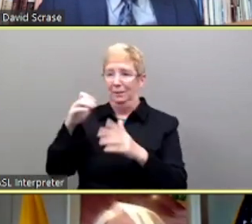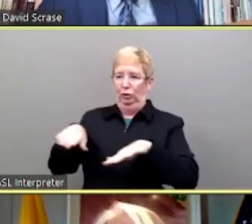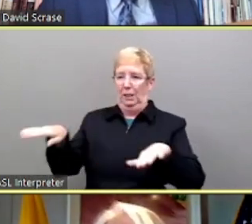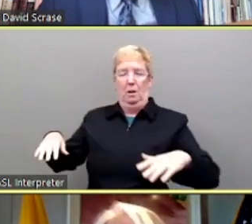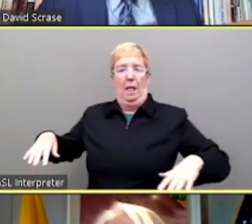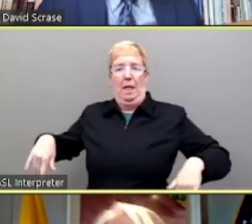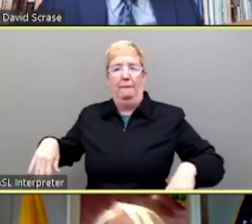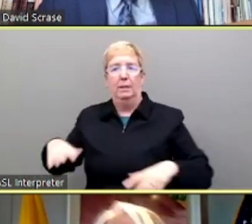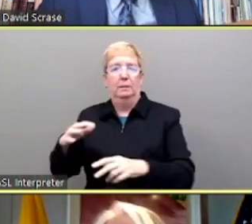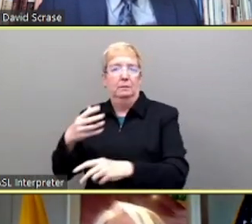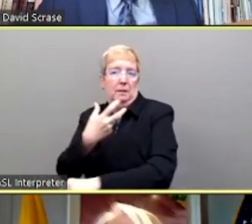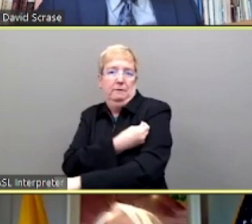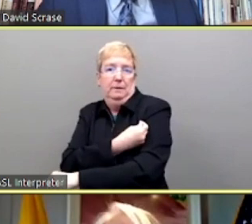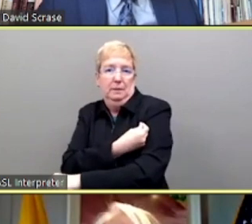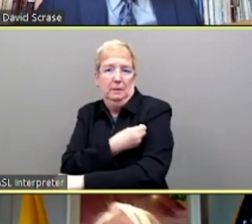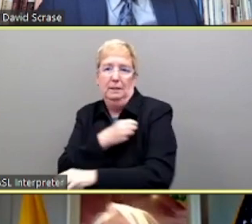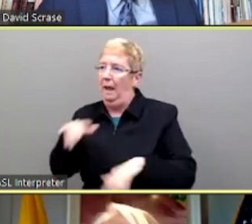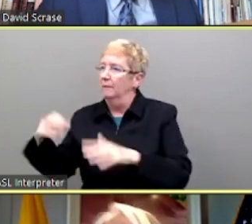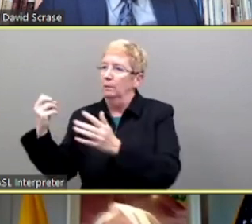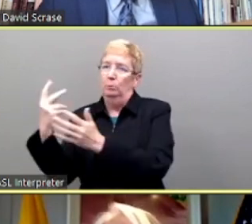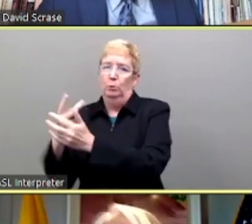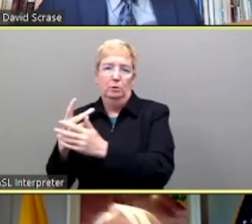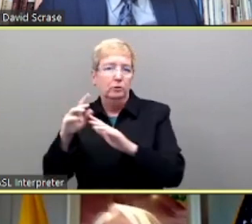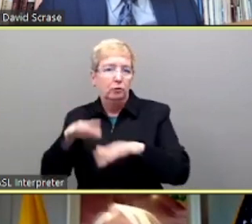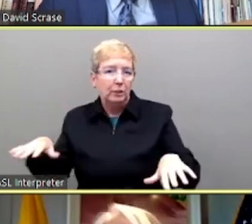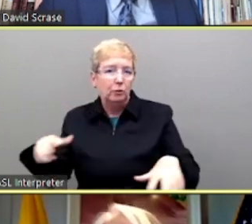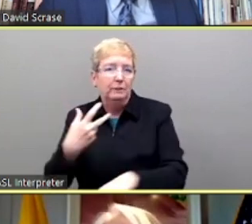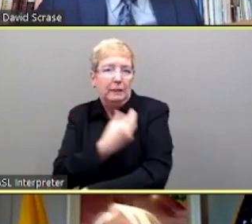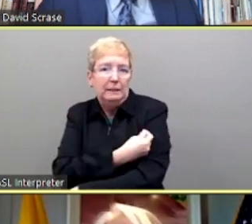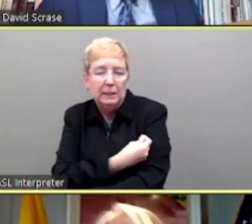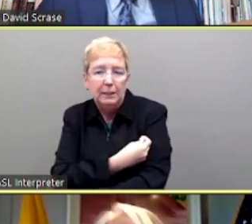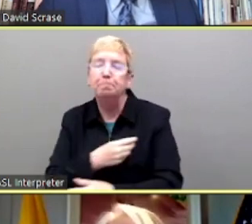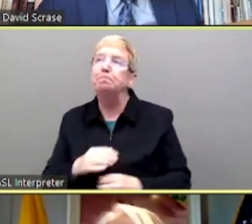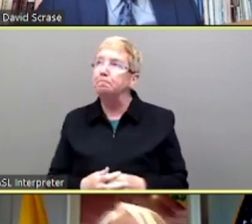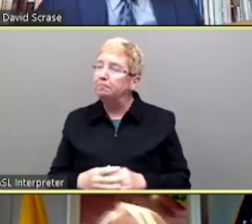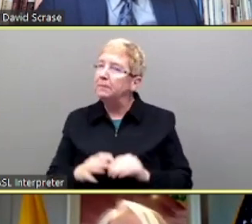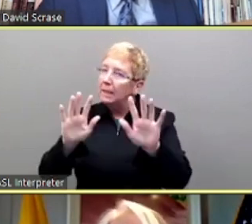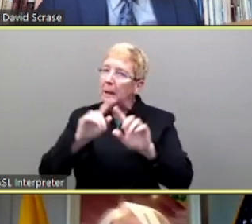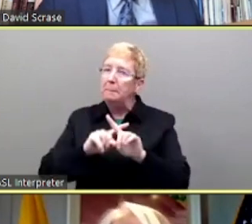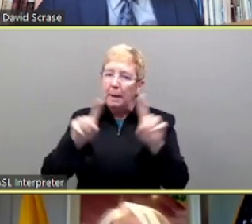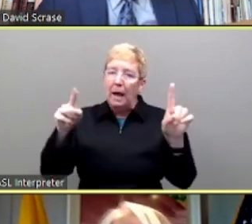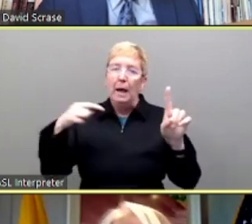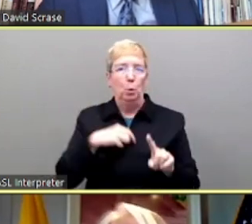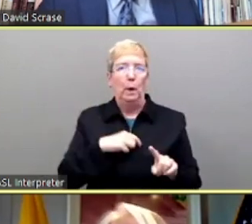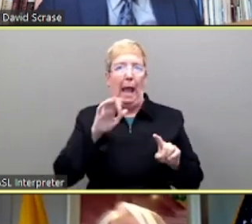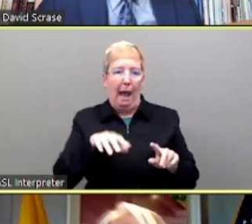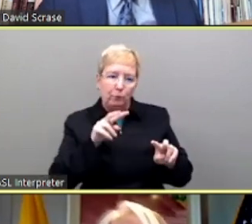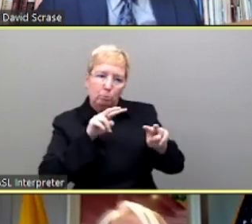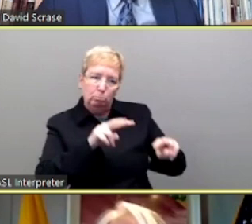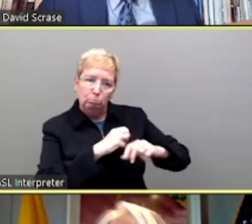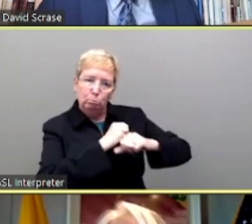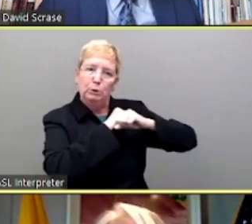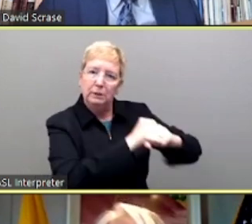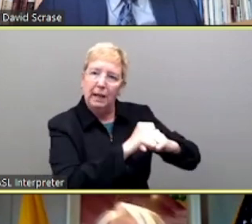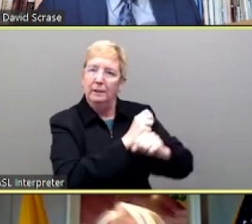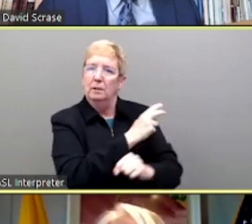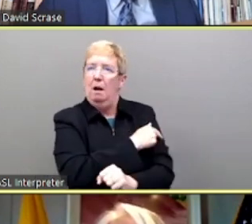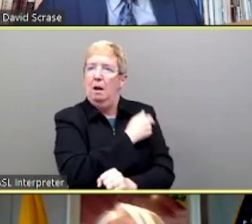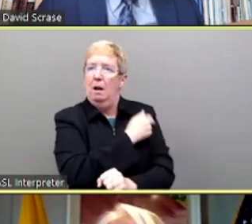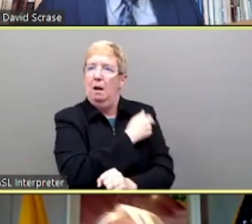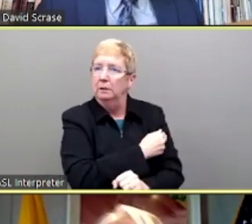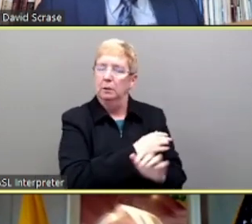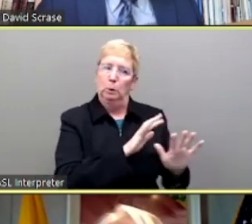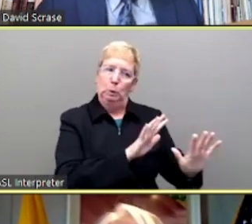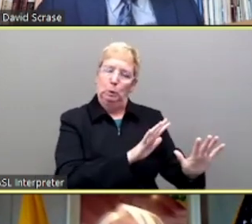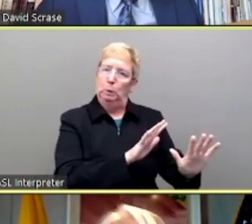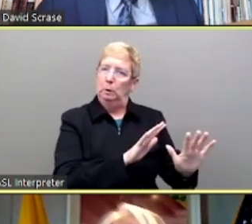for the vaccine. But we also must protect our hospitals and our fragile healthcare system,